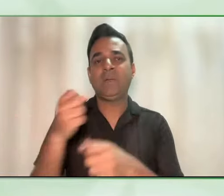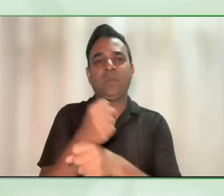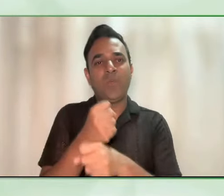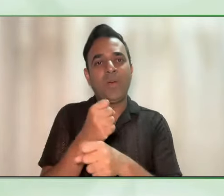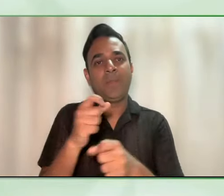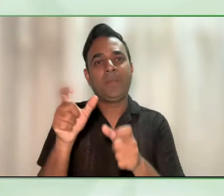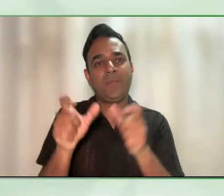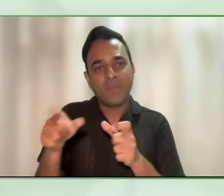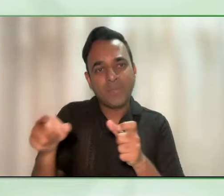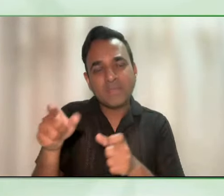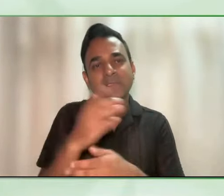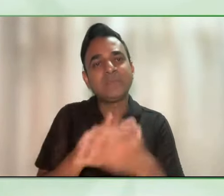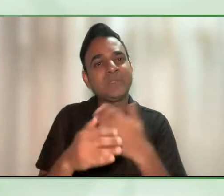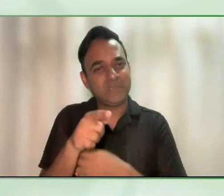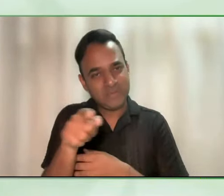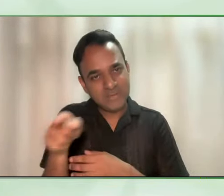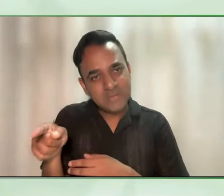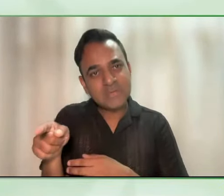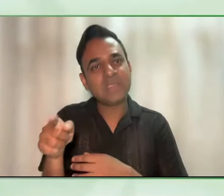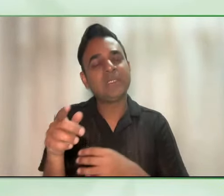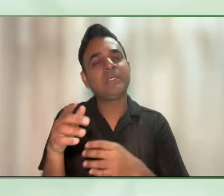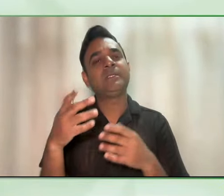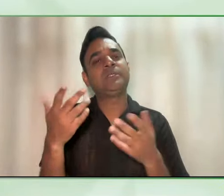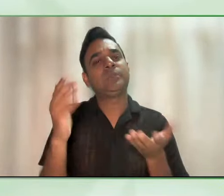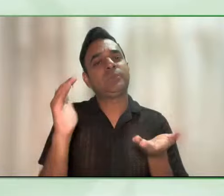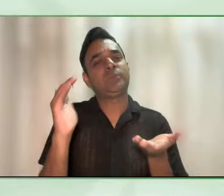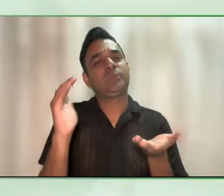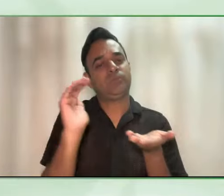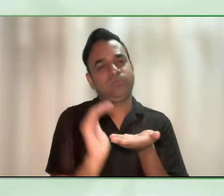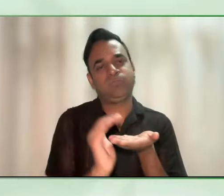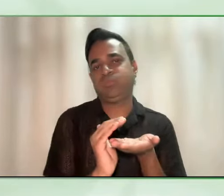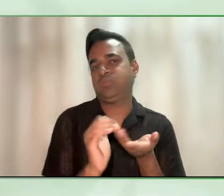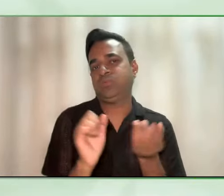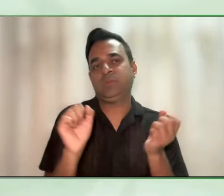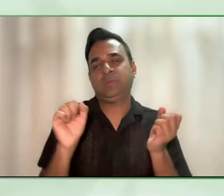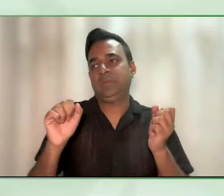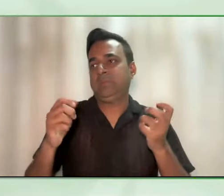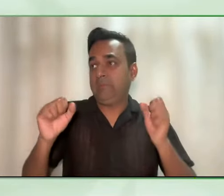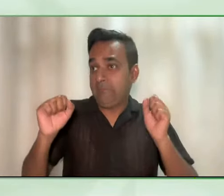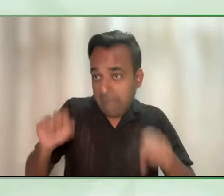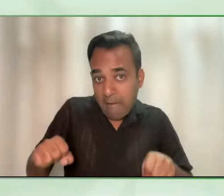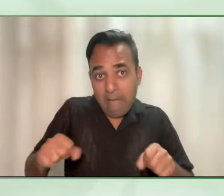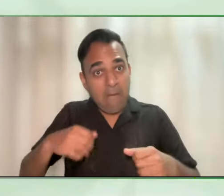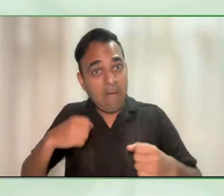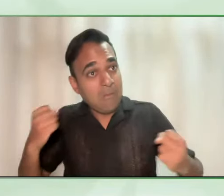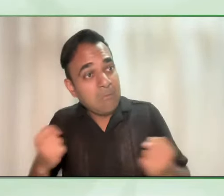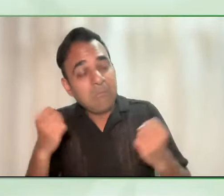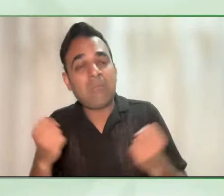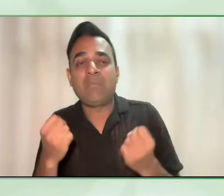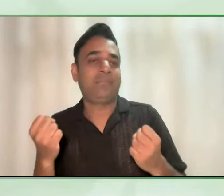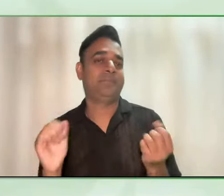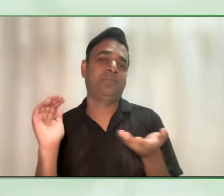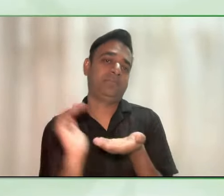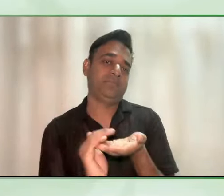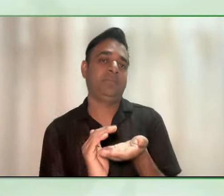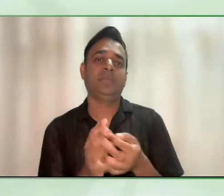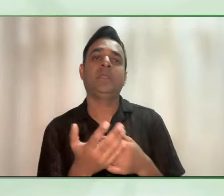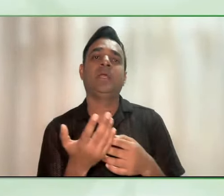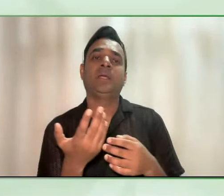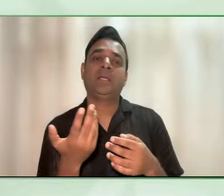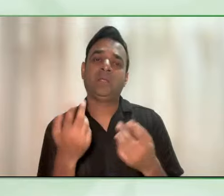Often, employers don't simply hire without investing on the necessary